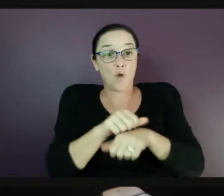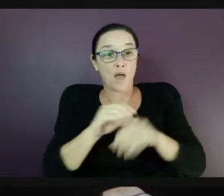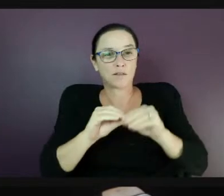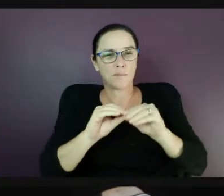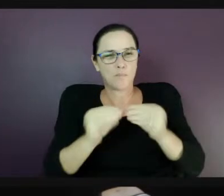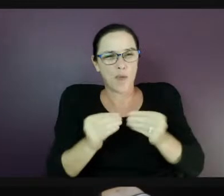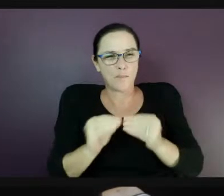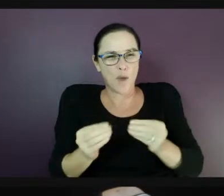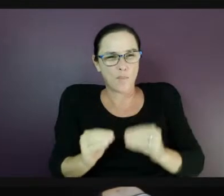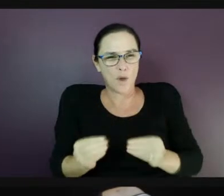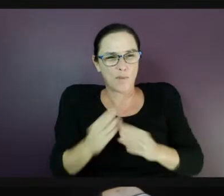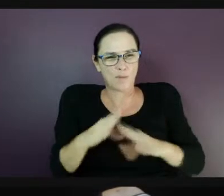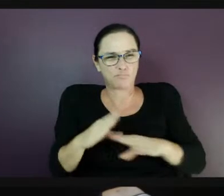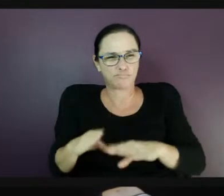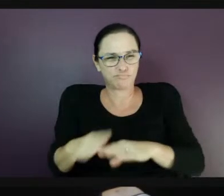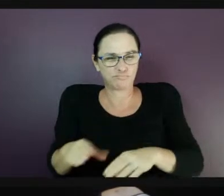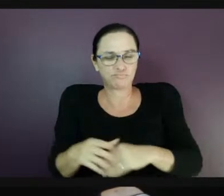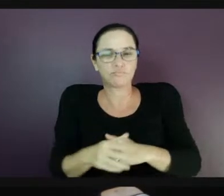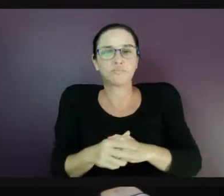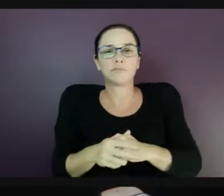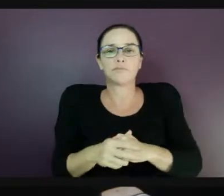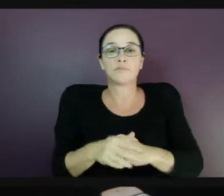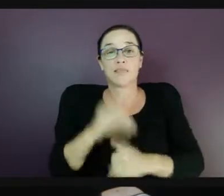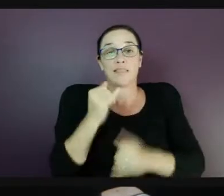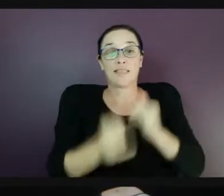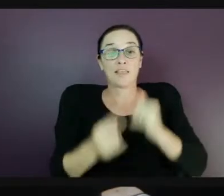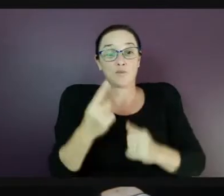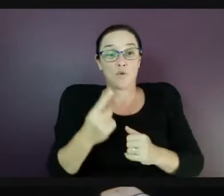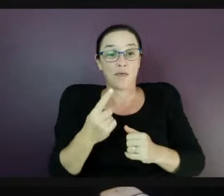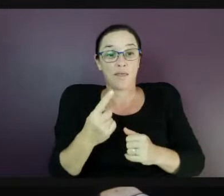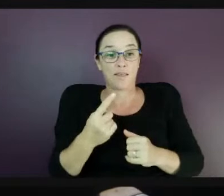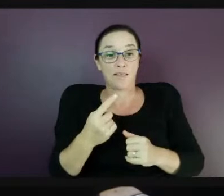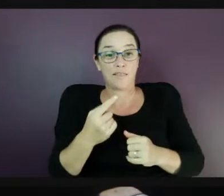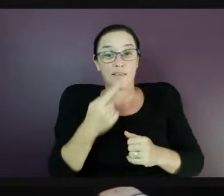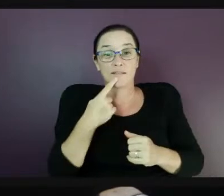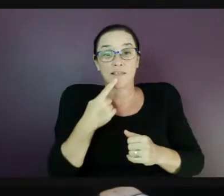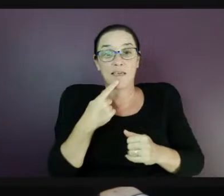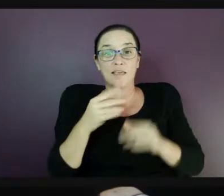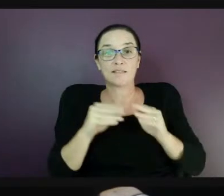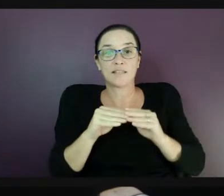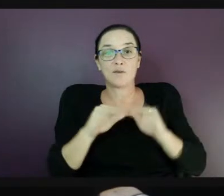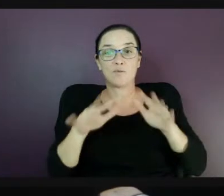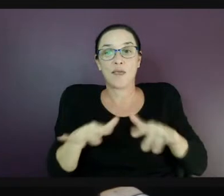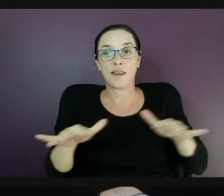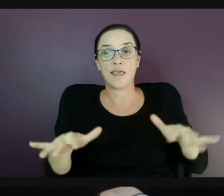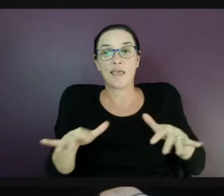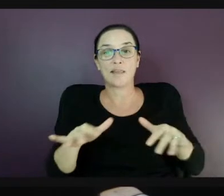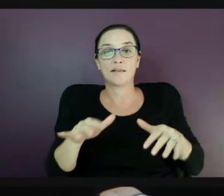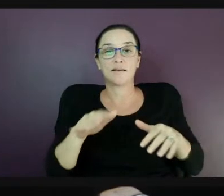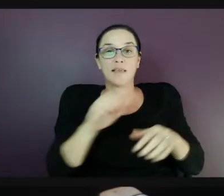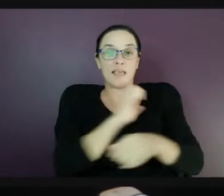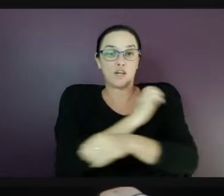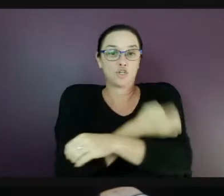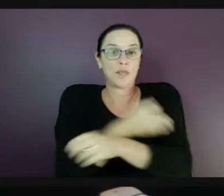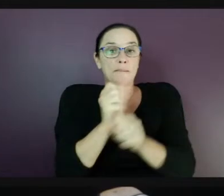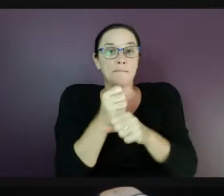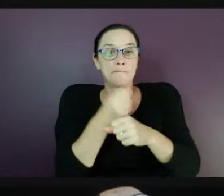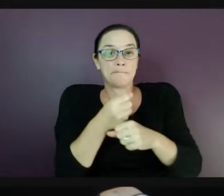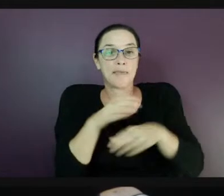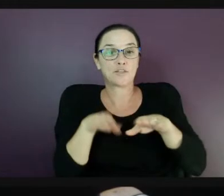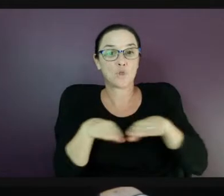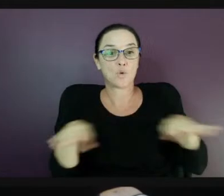them up. And the last one that they mention here is the radiated energy. That's what makes the ground actually move.